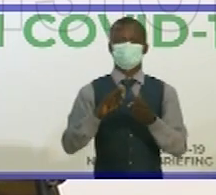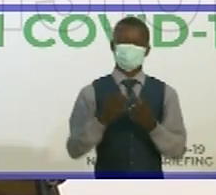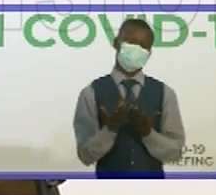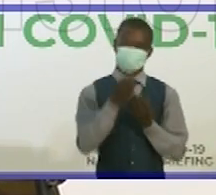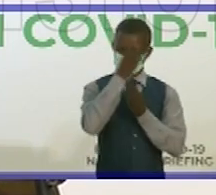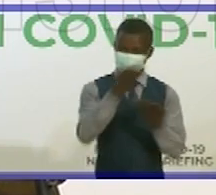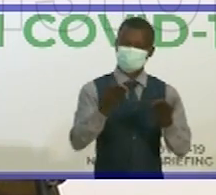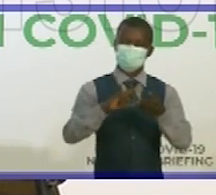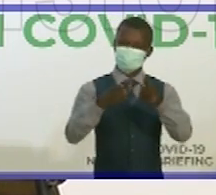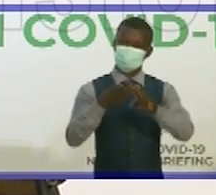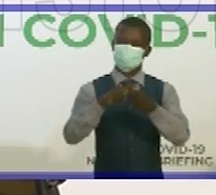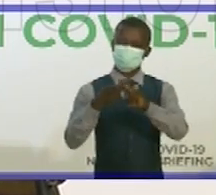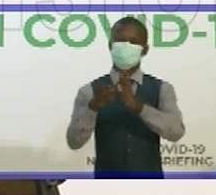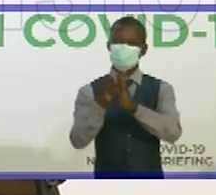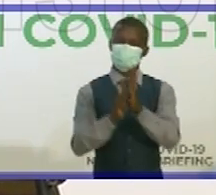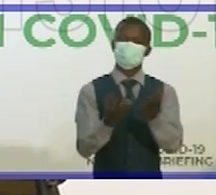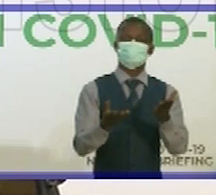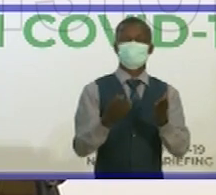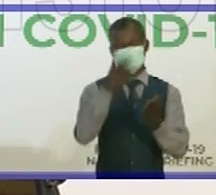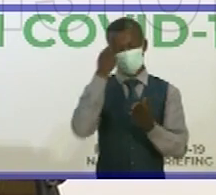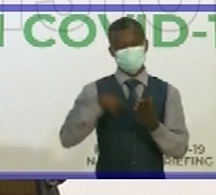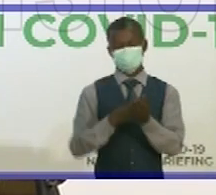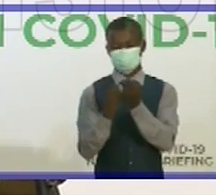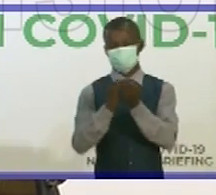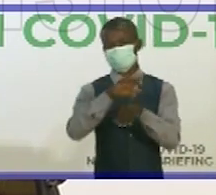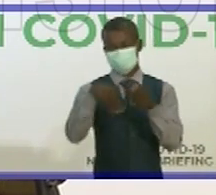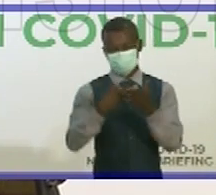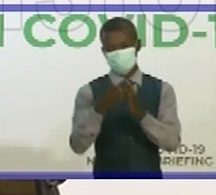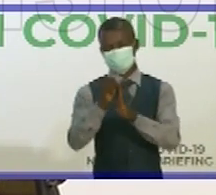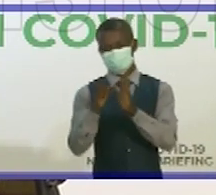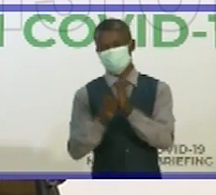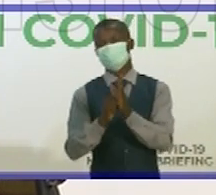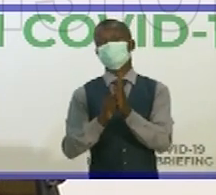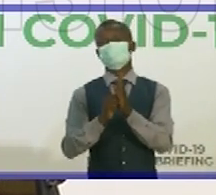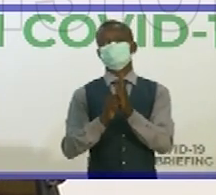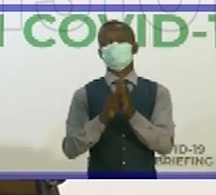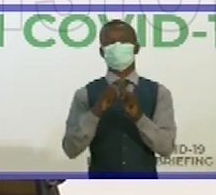are a national helpline, so we support all the states, but we're at high-level